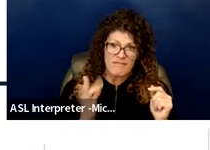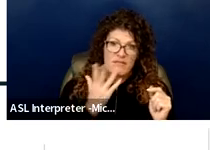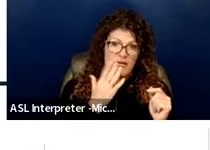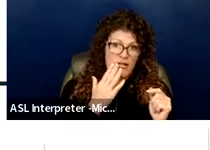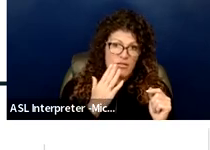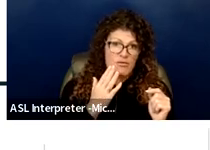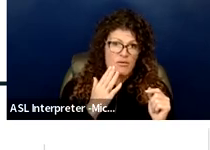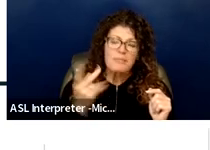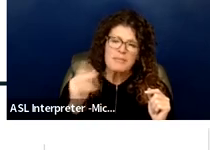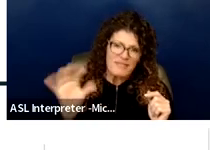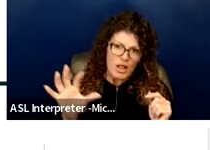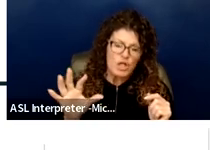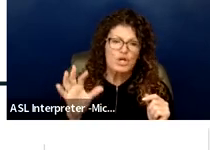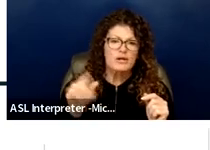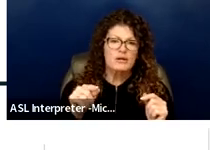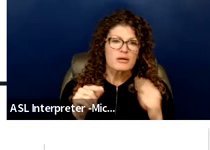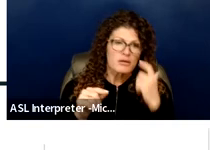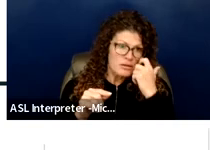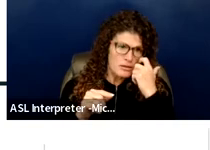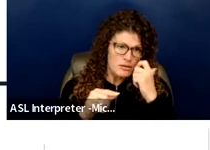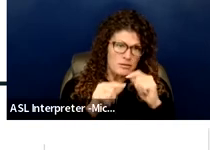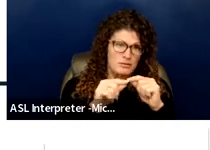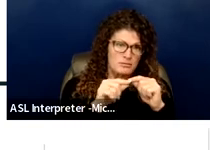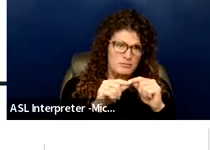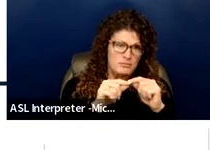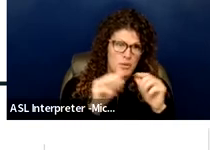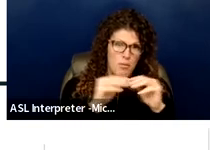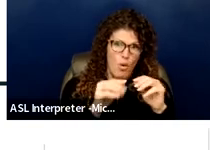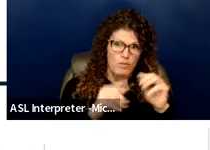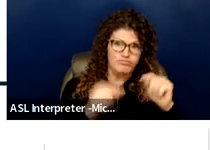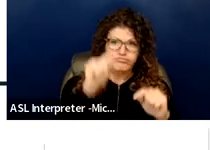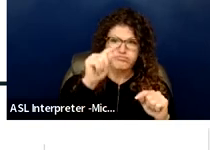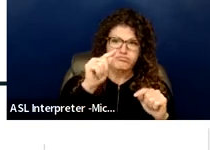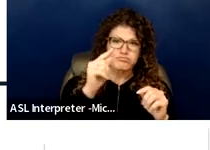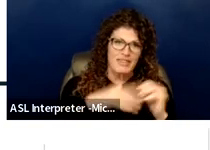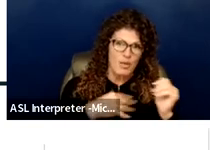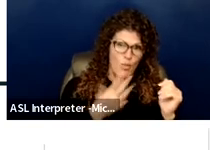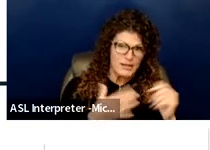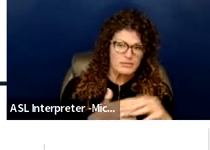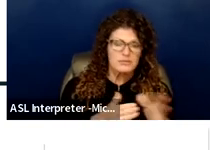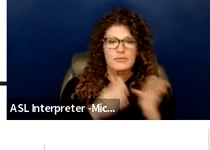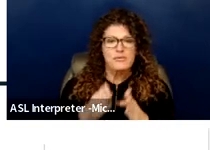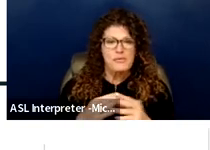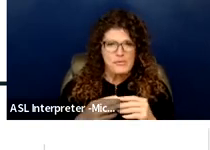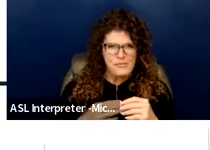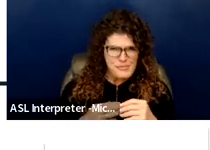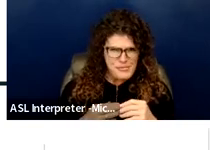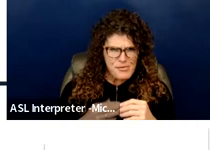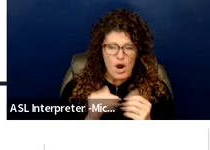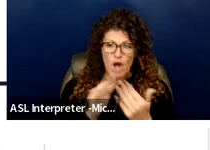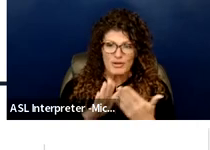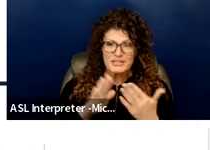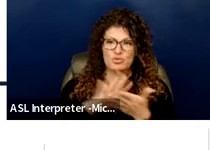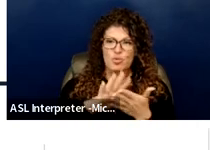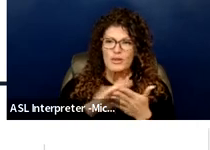responses in that cluster than white people. And conversely, for addressing school community